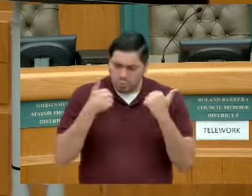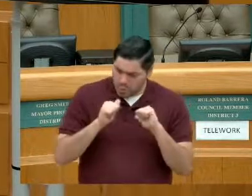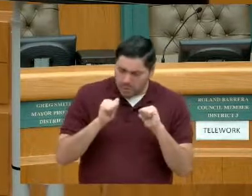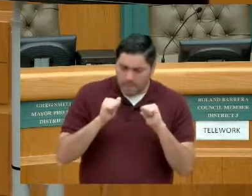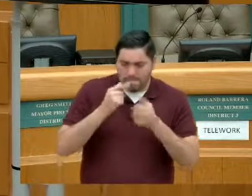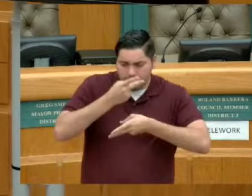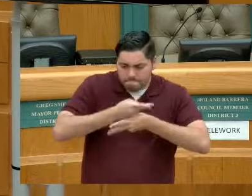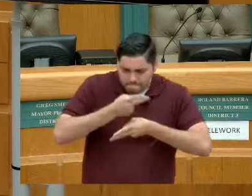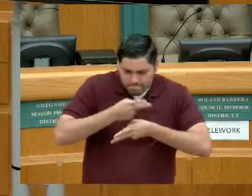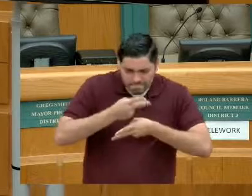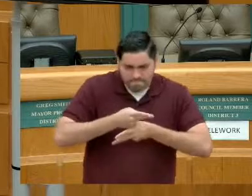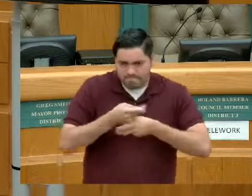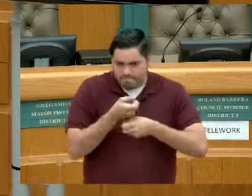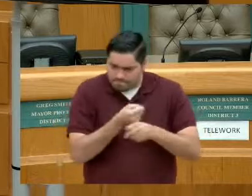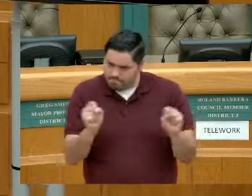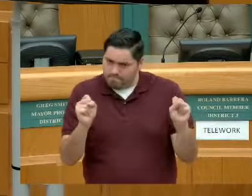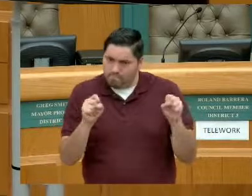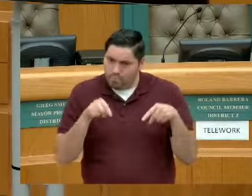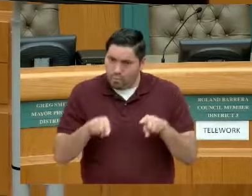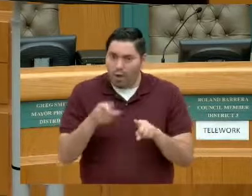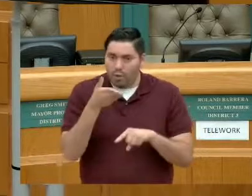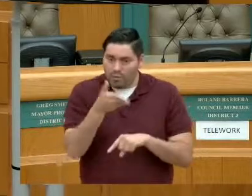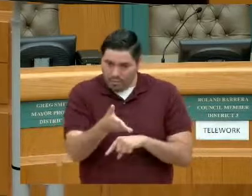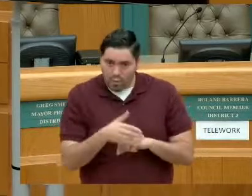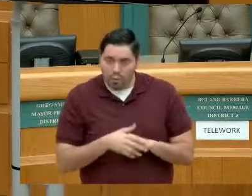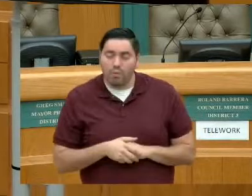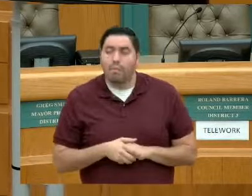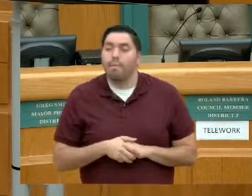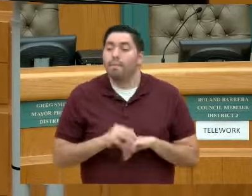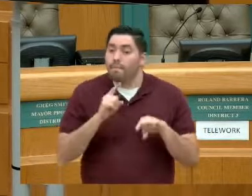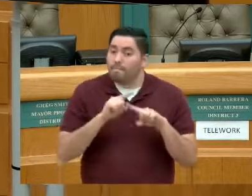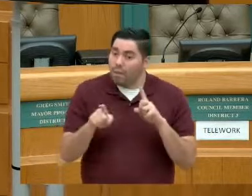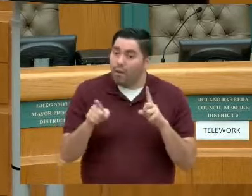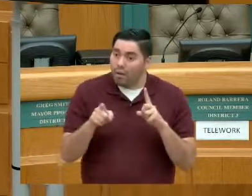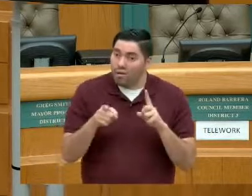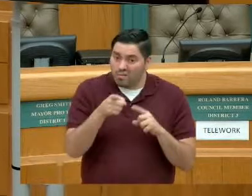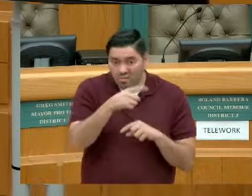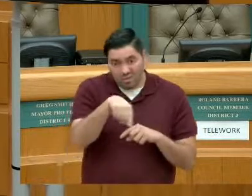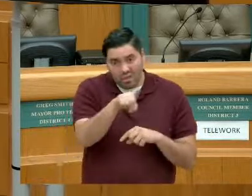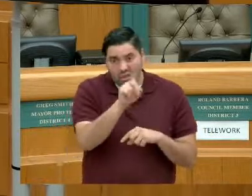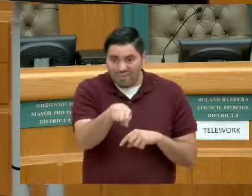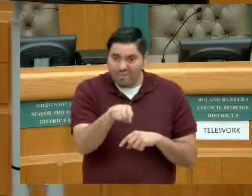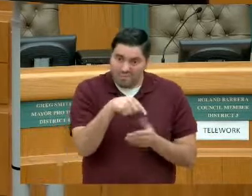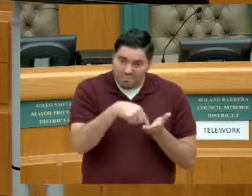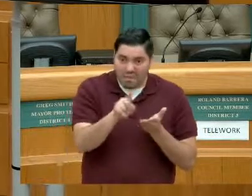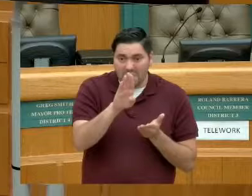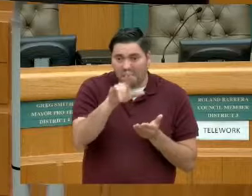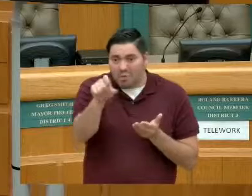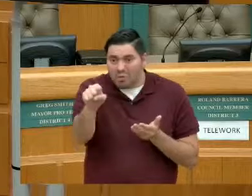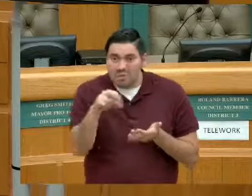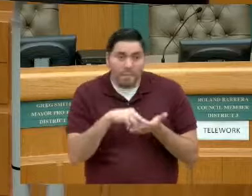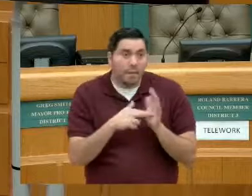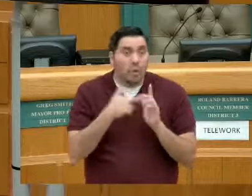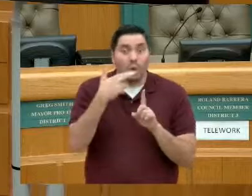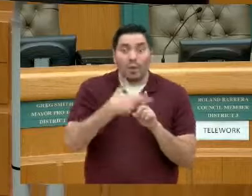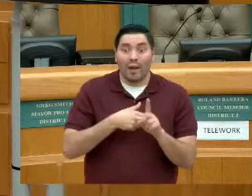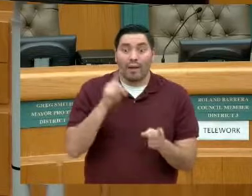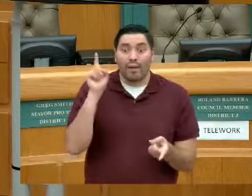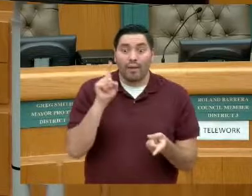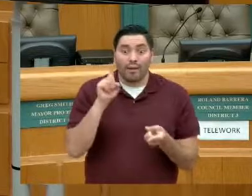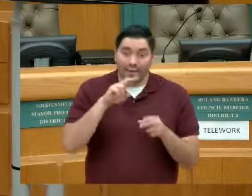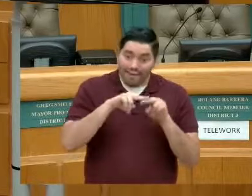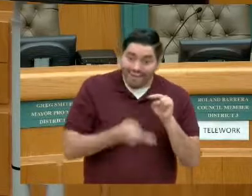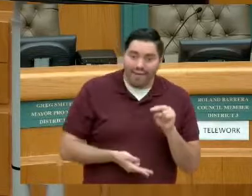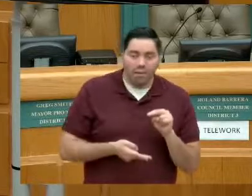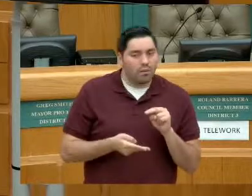to their business. They're taking all the precautions that are needed to keep you safe while you're there, but they've got bills to pay.